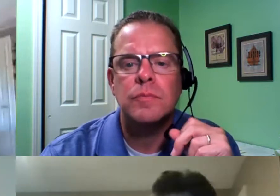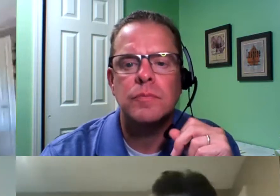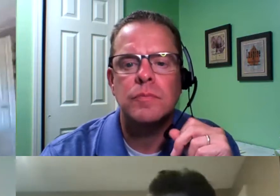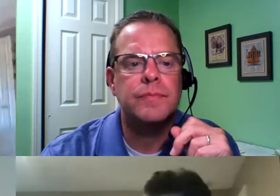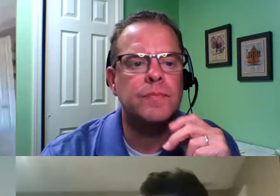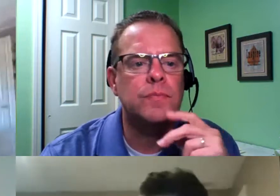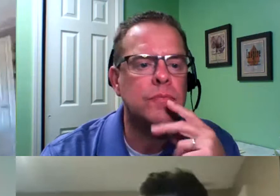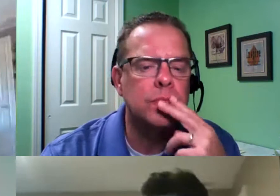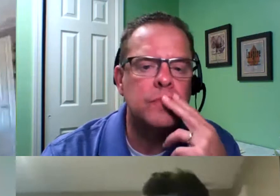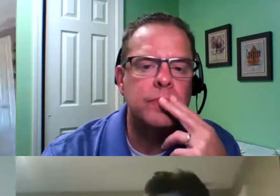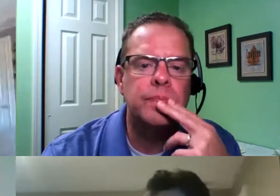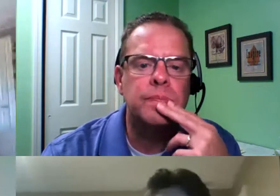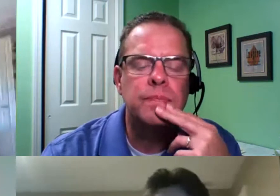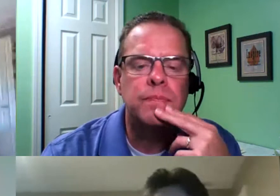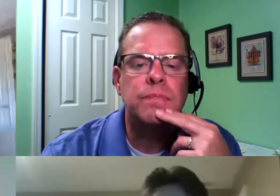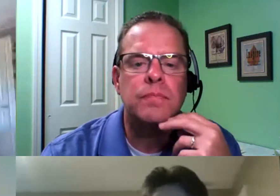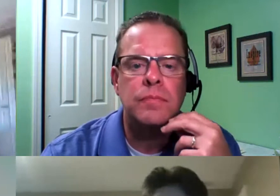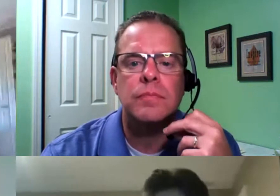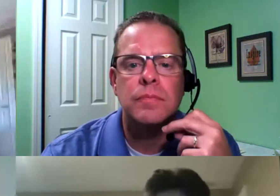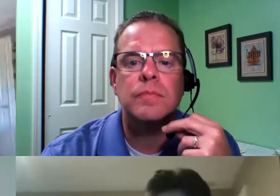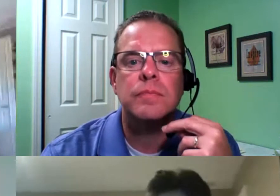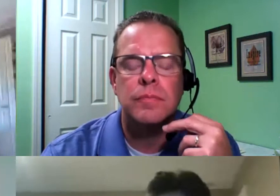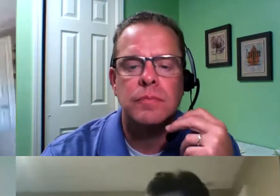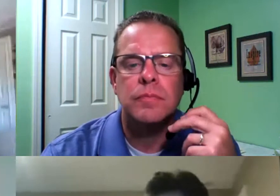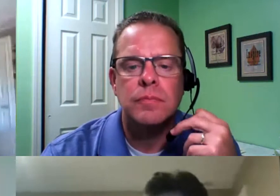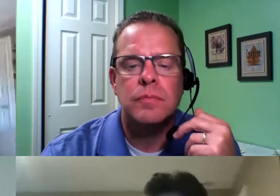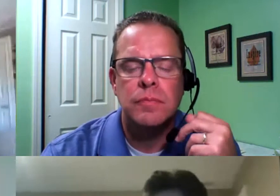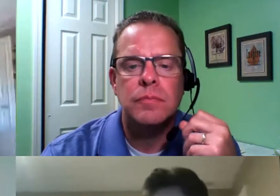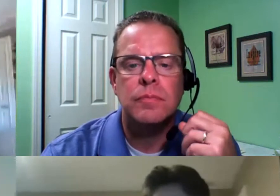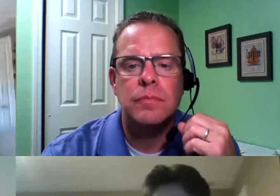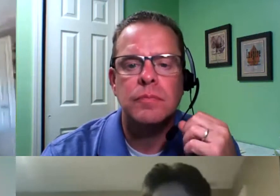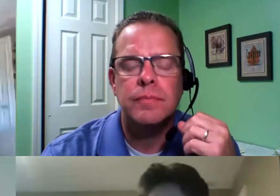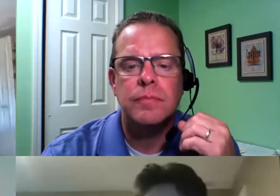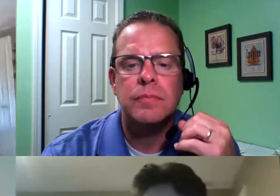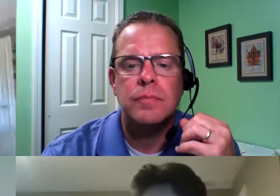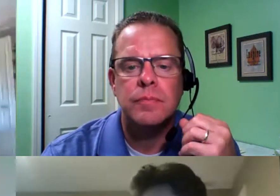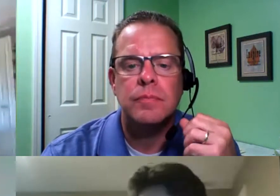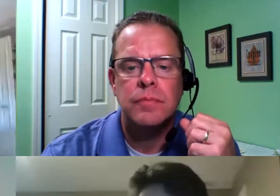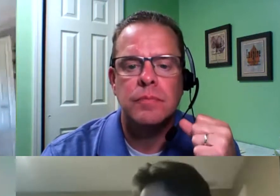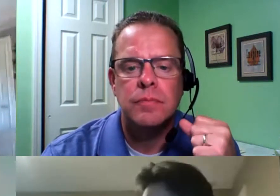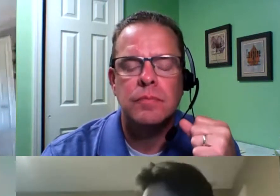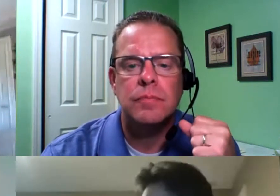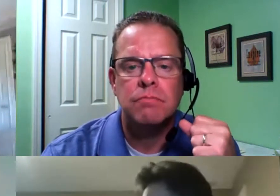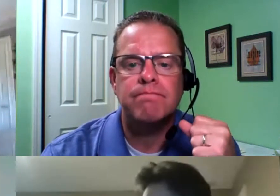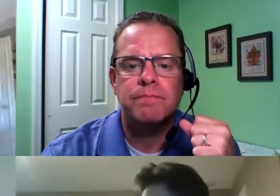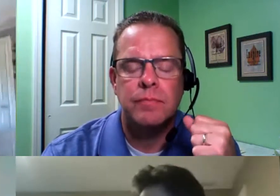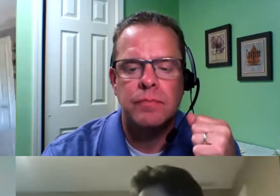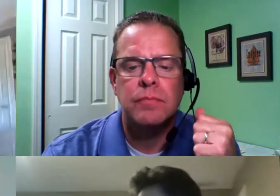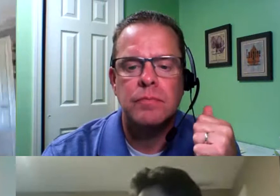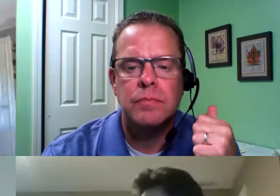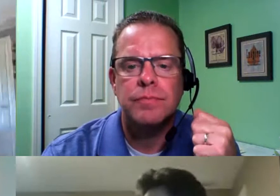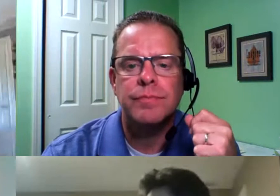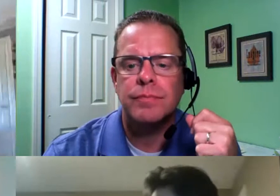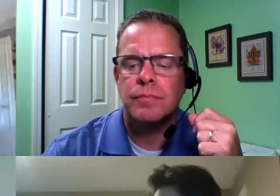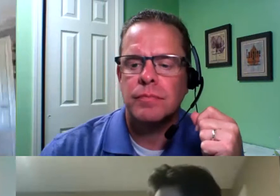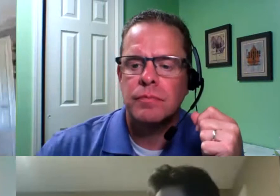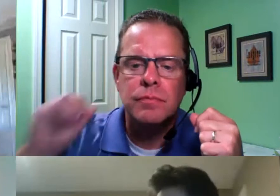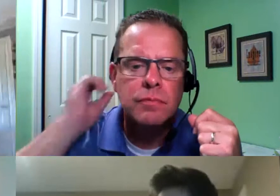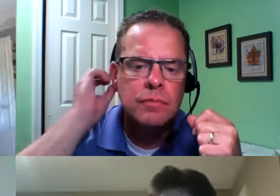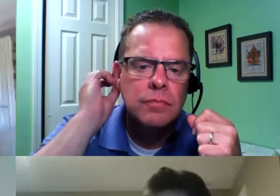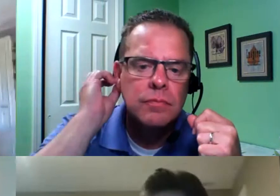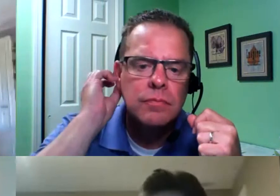who don't really have as much of a connection to the teacher to still learn in the class. Like if they didn't, or if they weren't